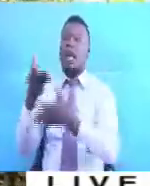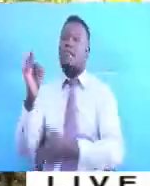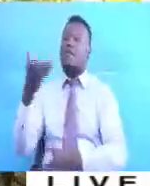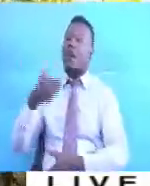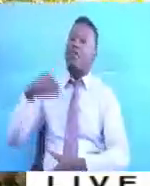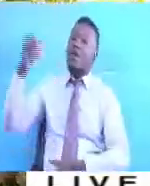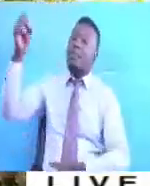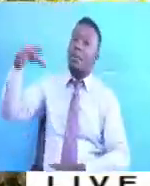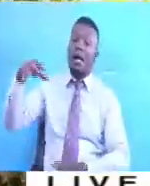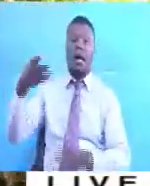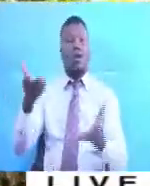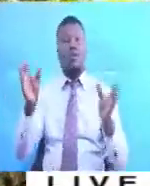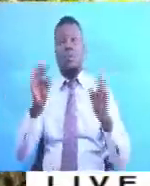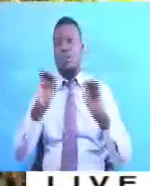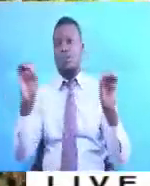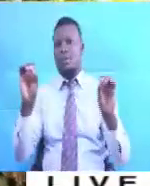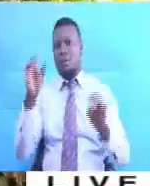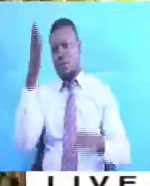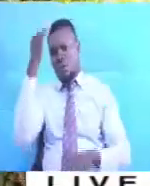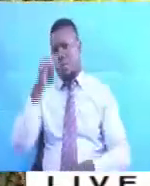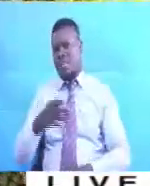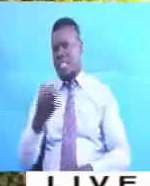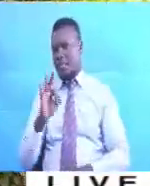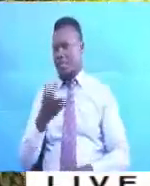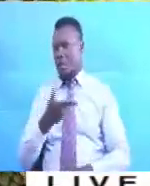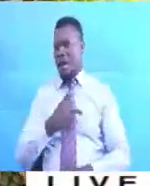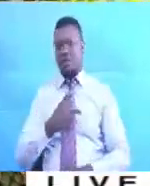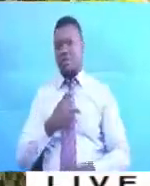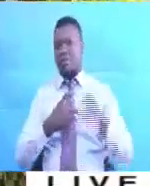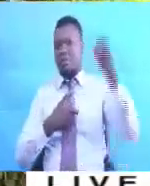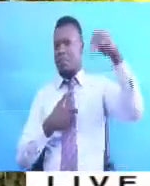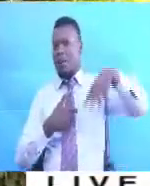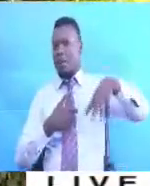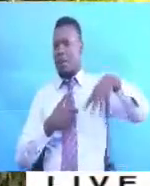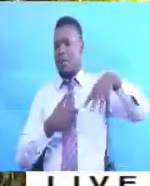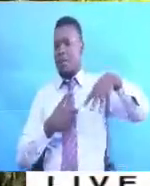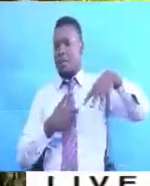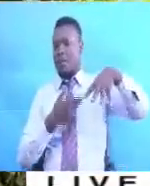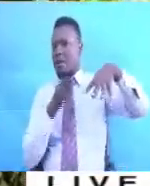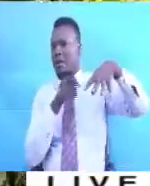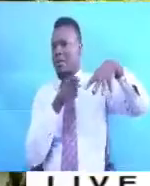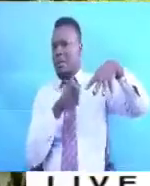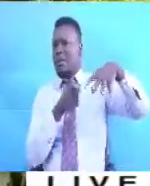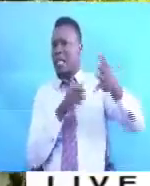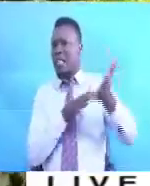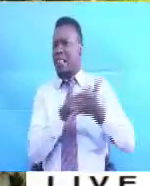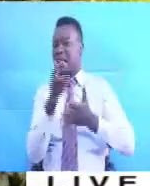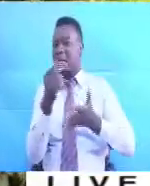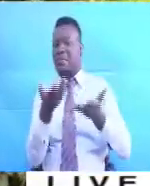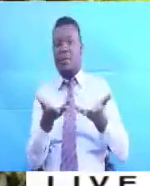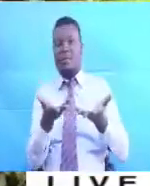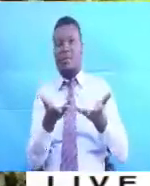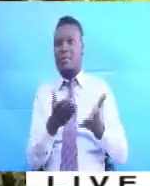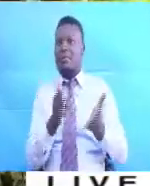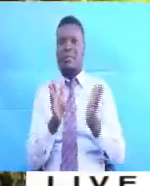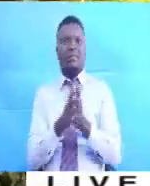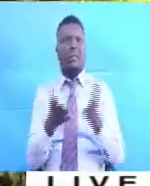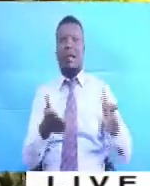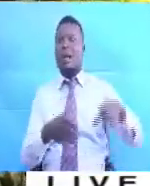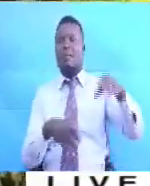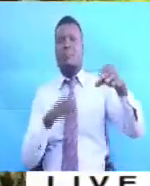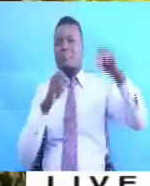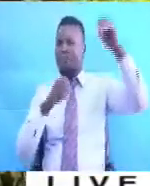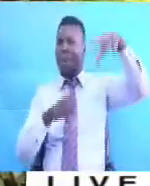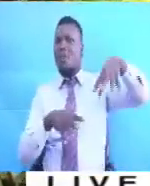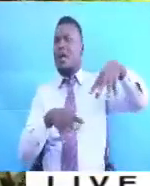not. Because in the first place, if you have electricity, that amount is causes us a lot of losses in the sector, and